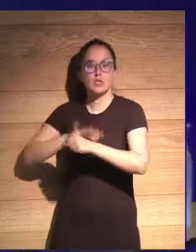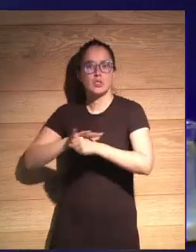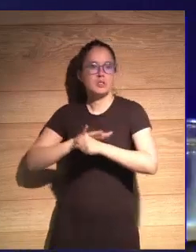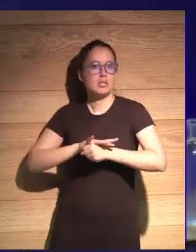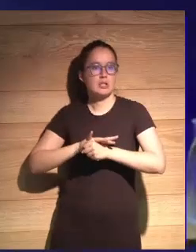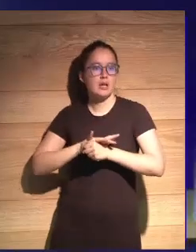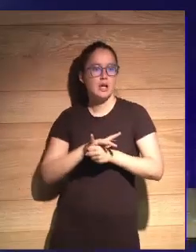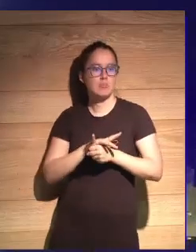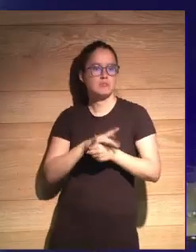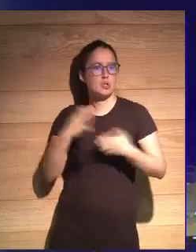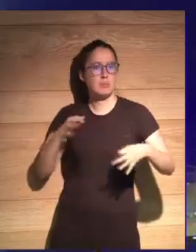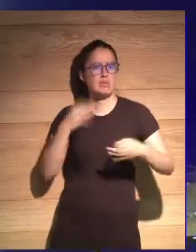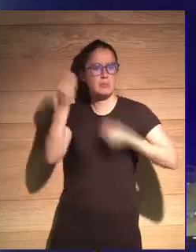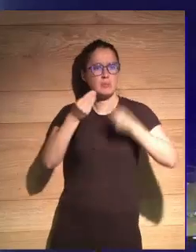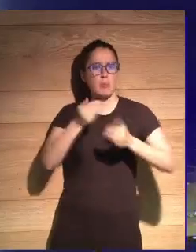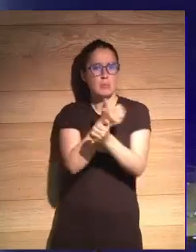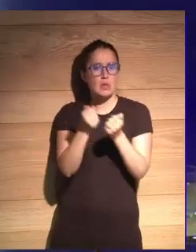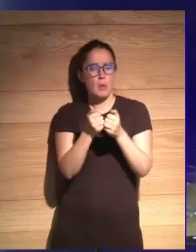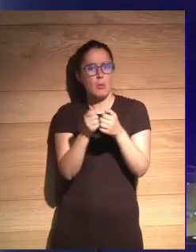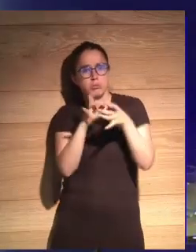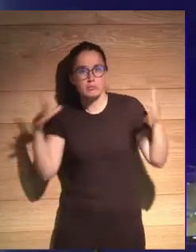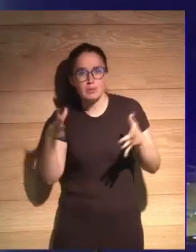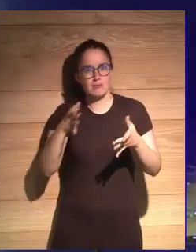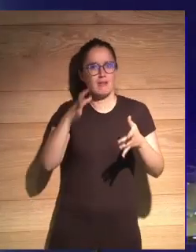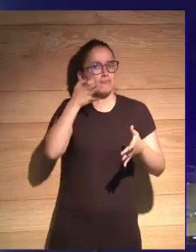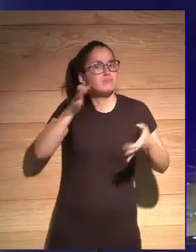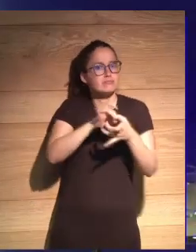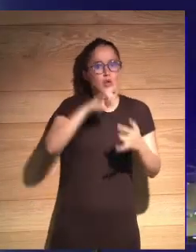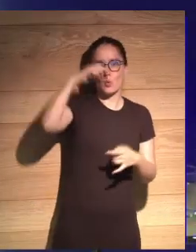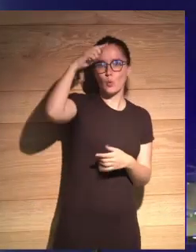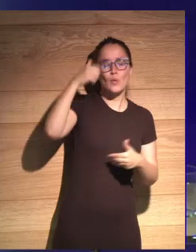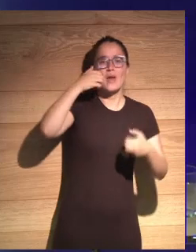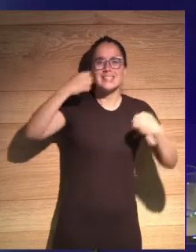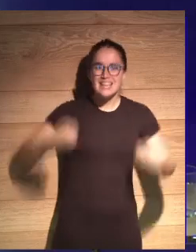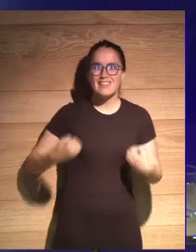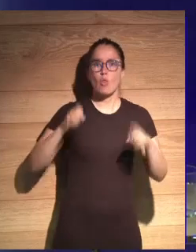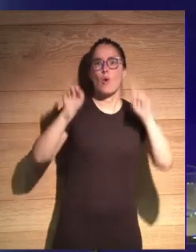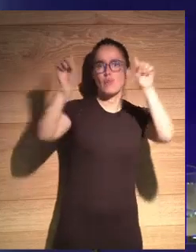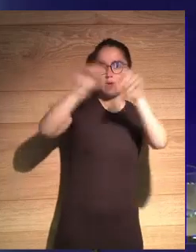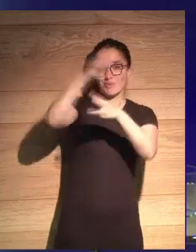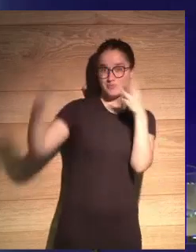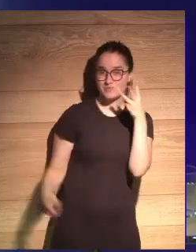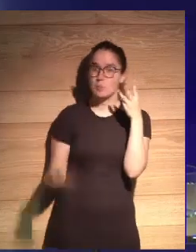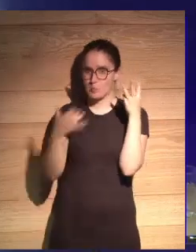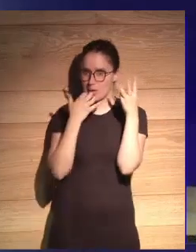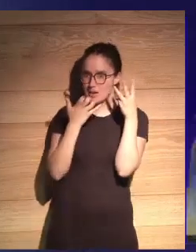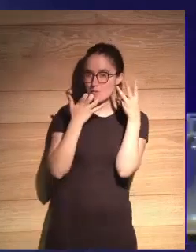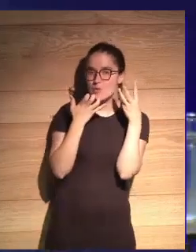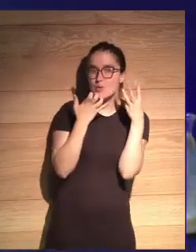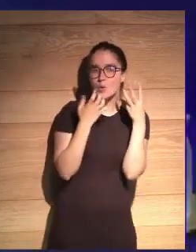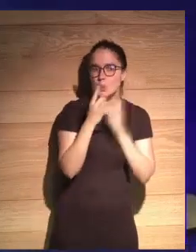gaming as a development tools in some fields that we would not think of, like culture,